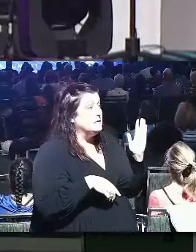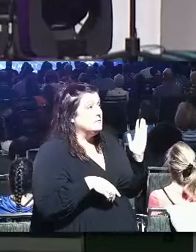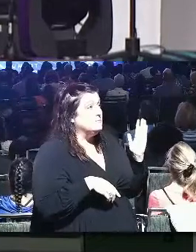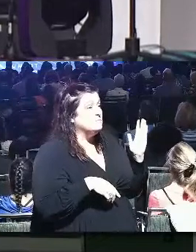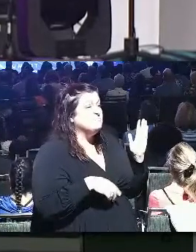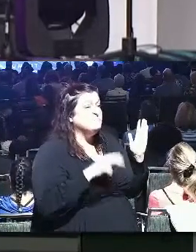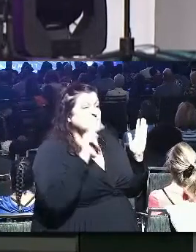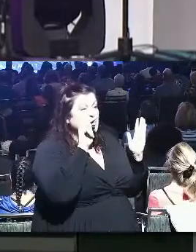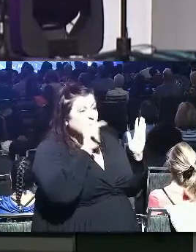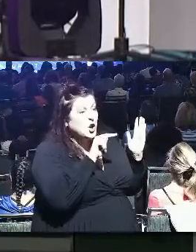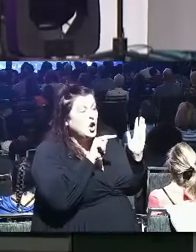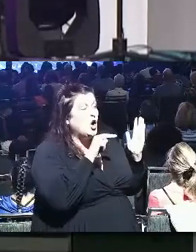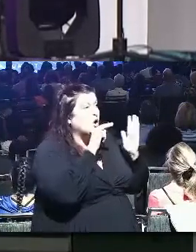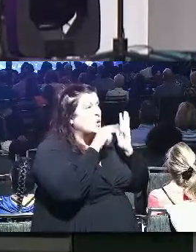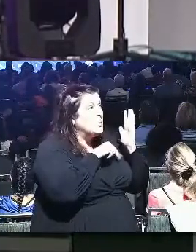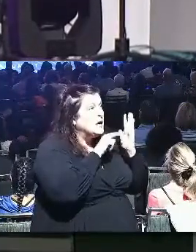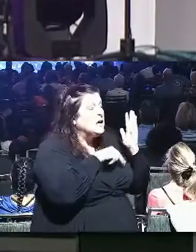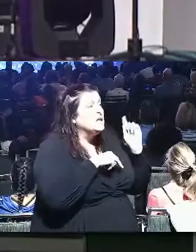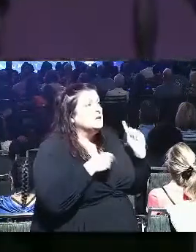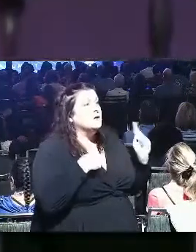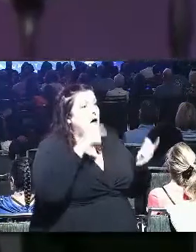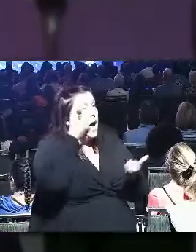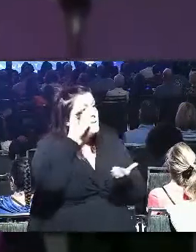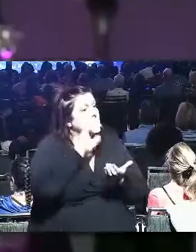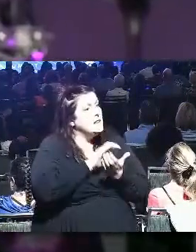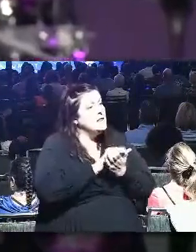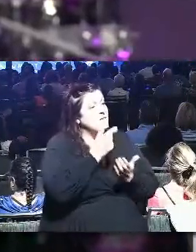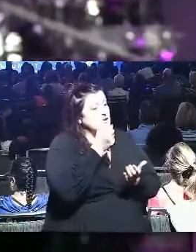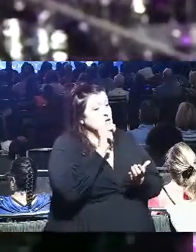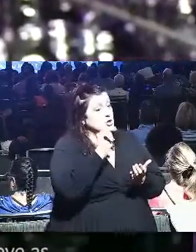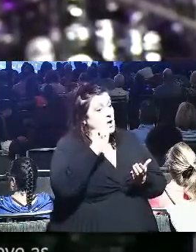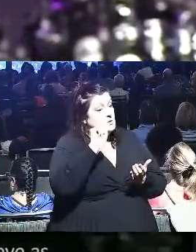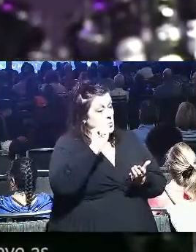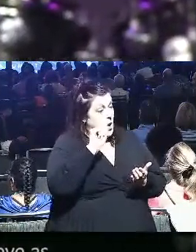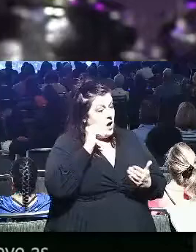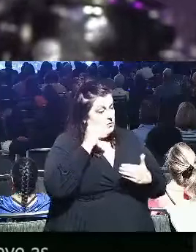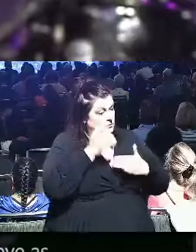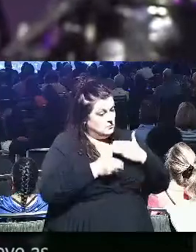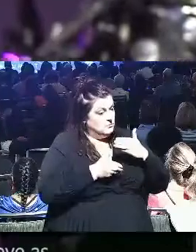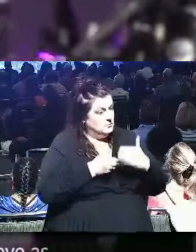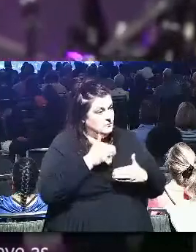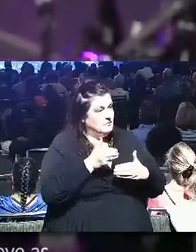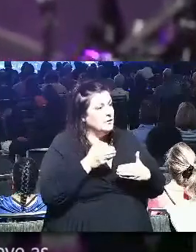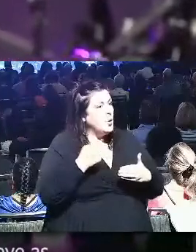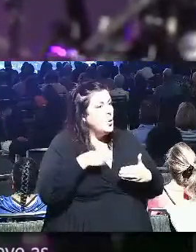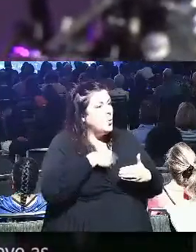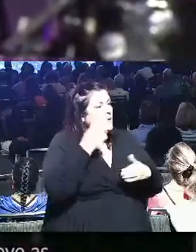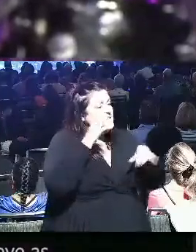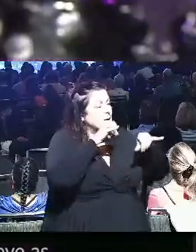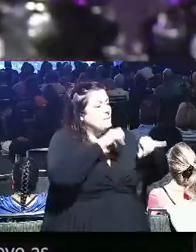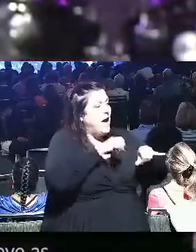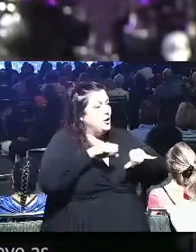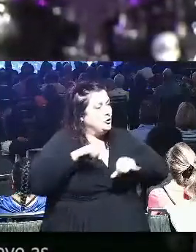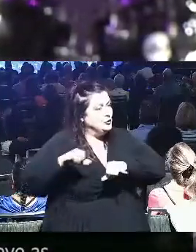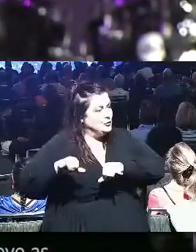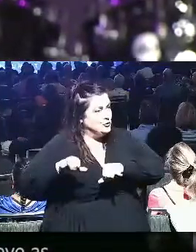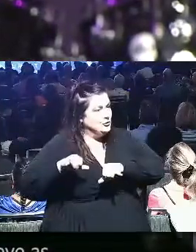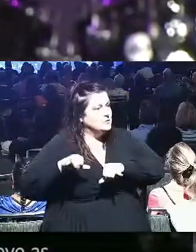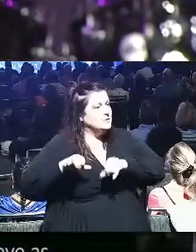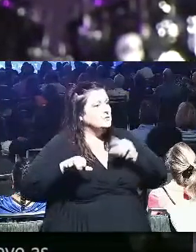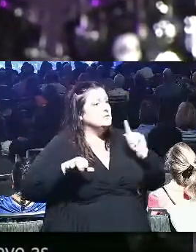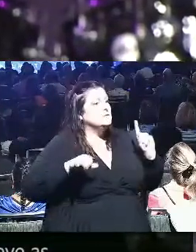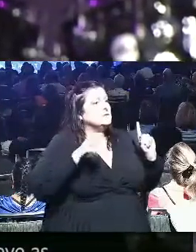here in Genesis chapter 1, I believe as Genesis 1 unfolds, there are patterns and components that